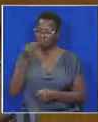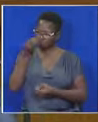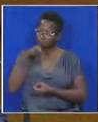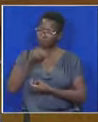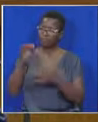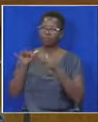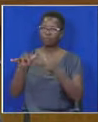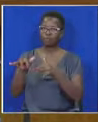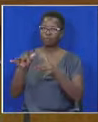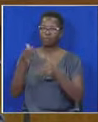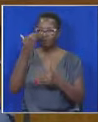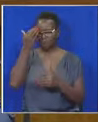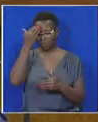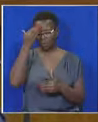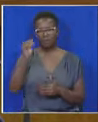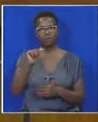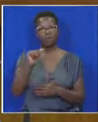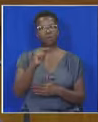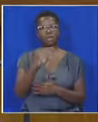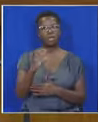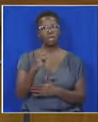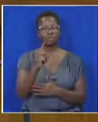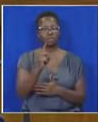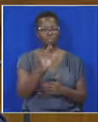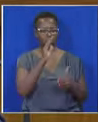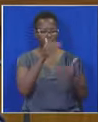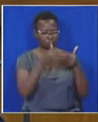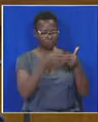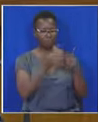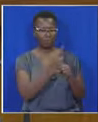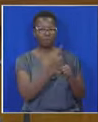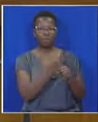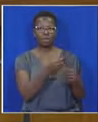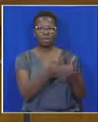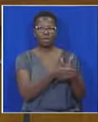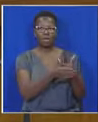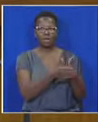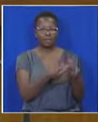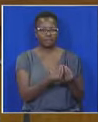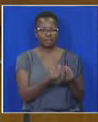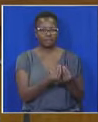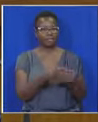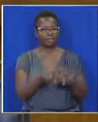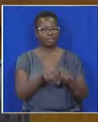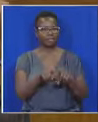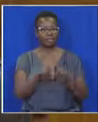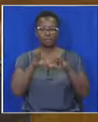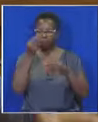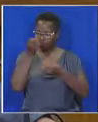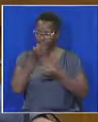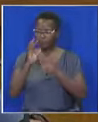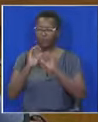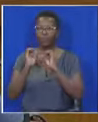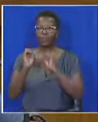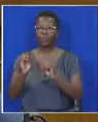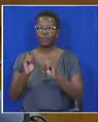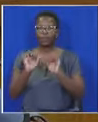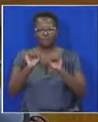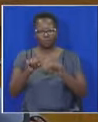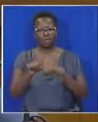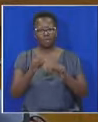know the ANC is not a very transparent party, and yes, and thus they will report members of the Ethics Committee reporting back to the